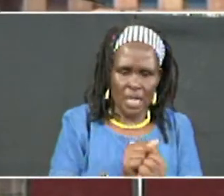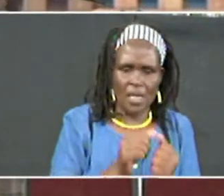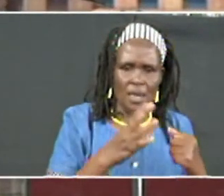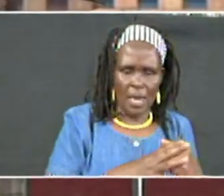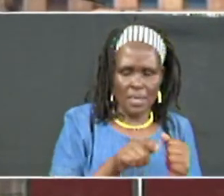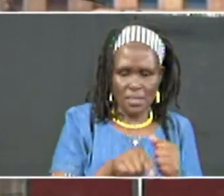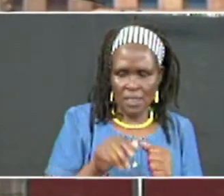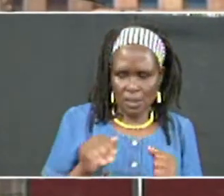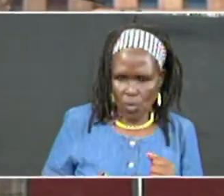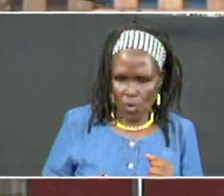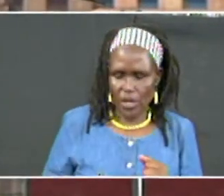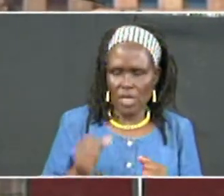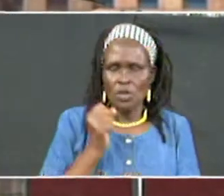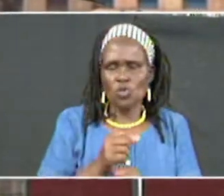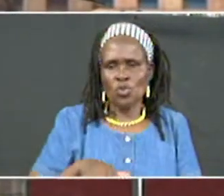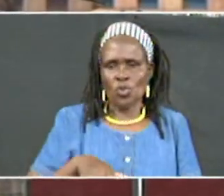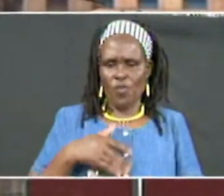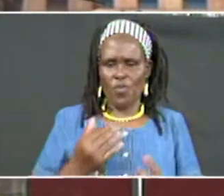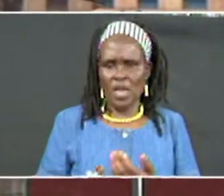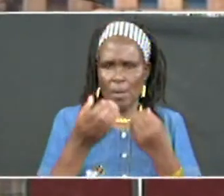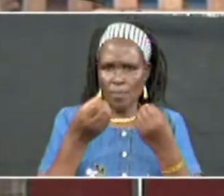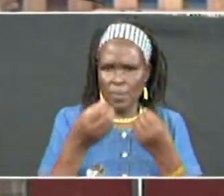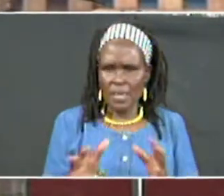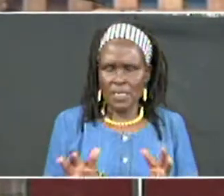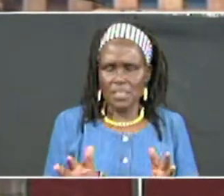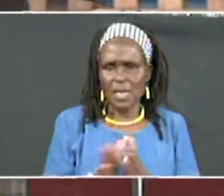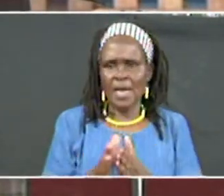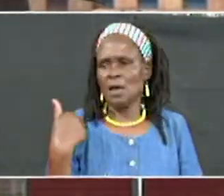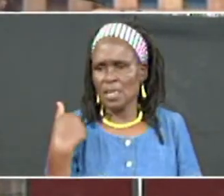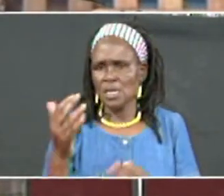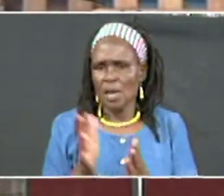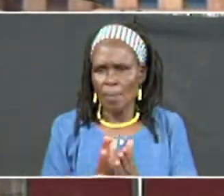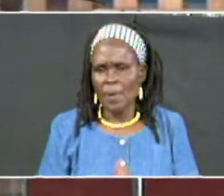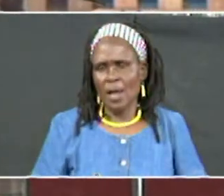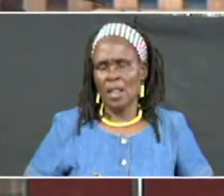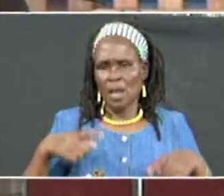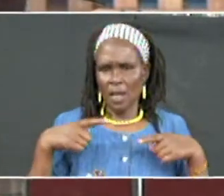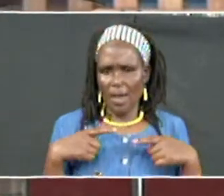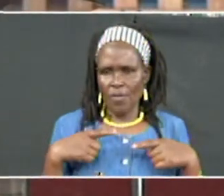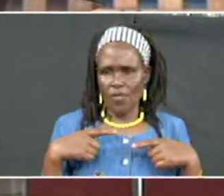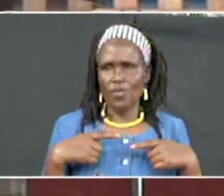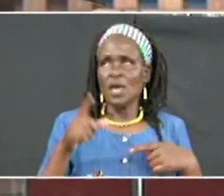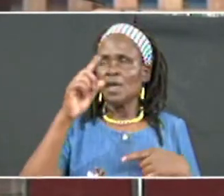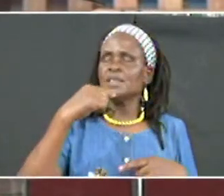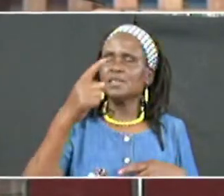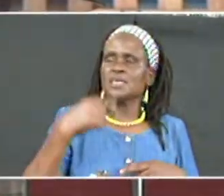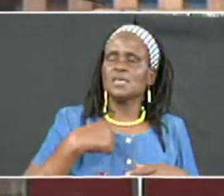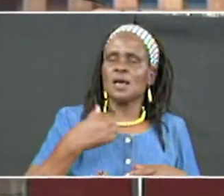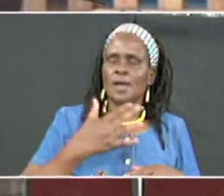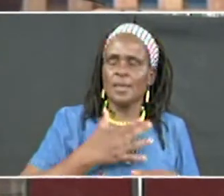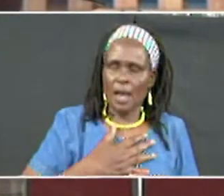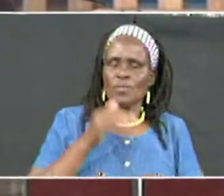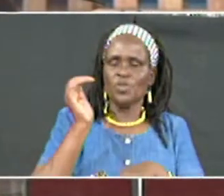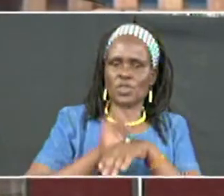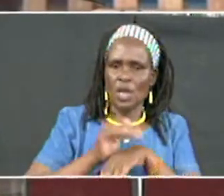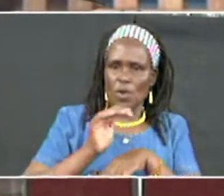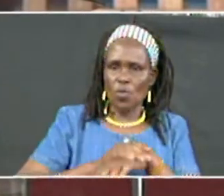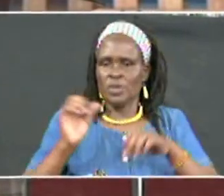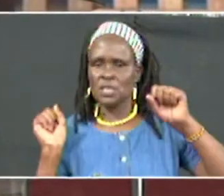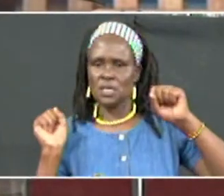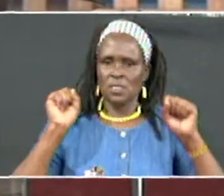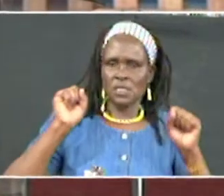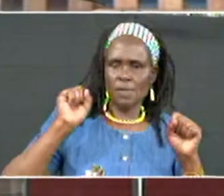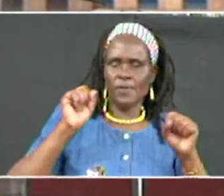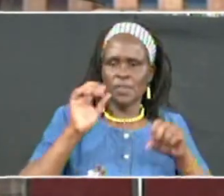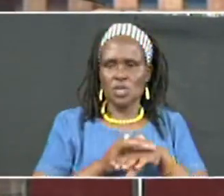feel helpless and harassed by the vagaries of life? He says, I am the good shepherd. The good